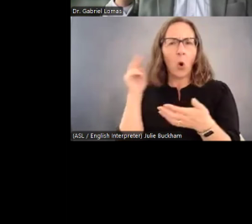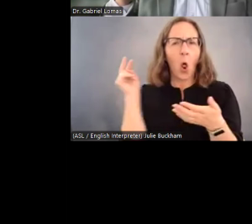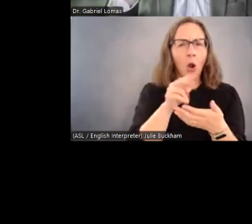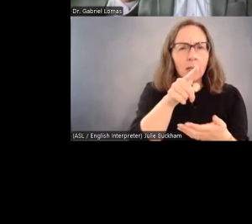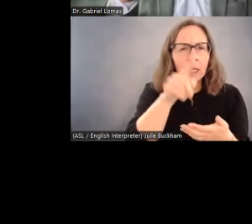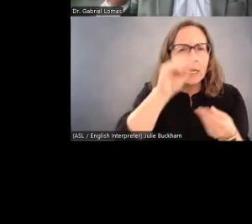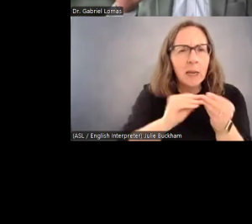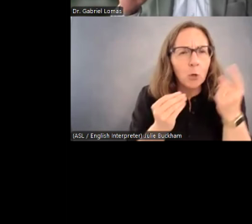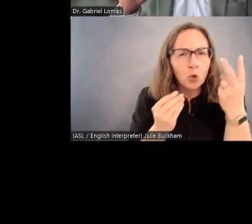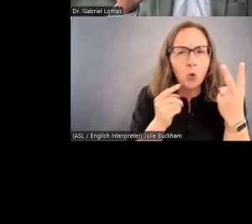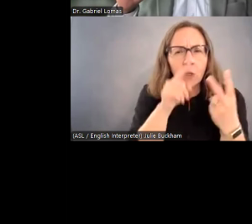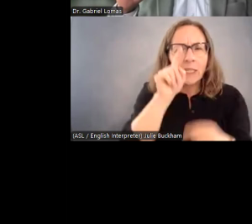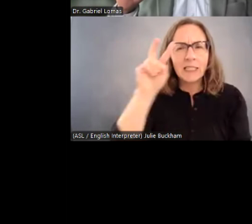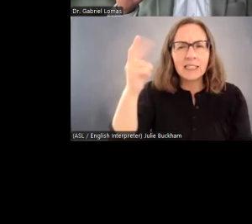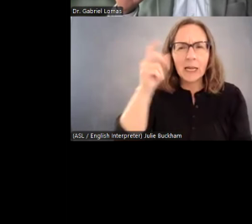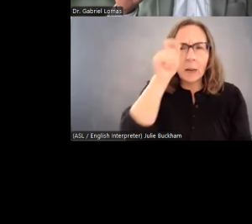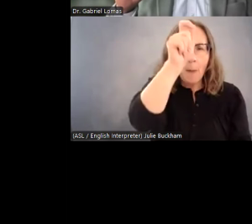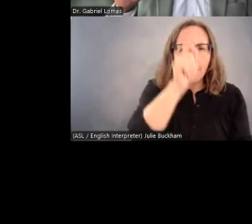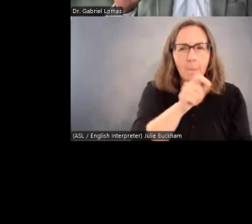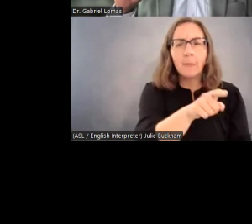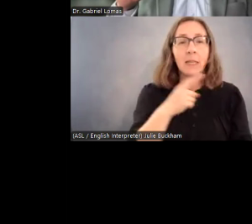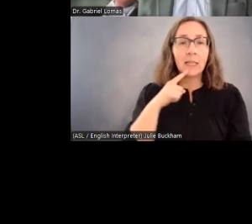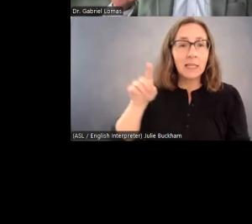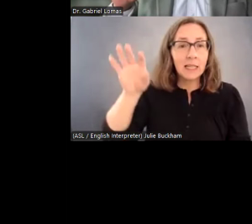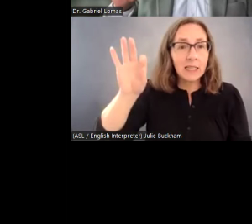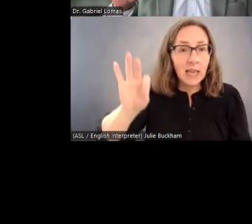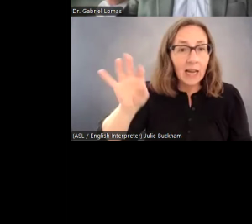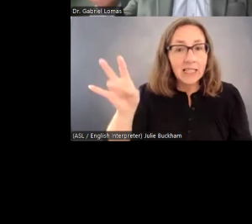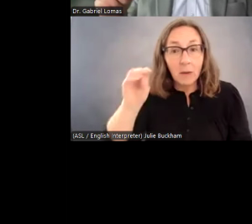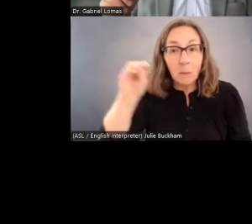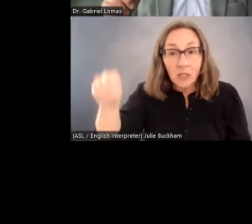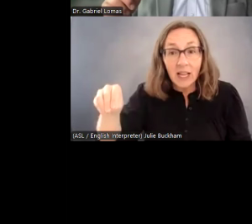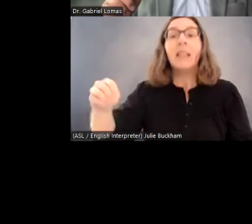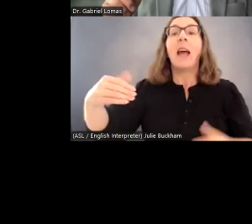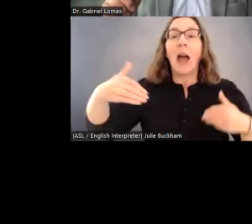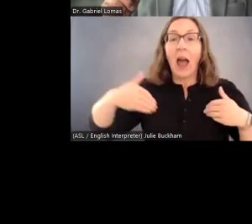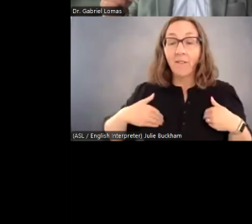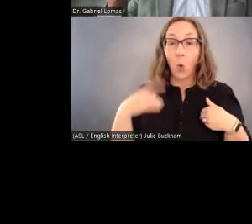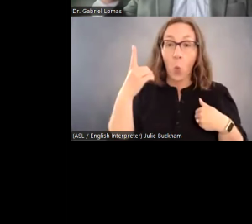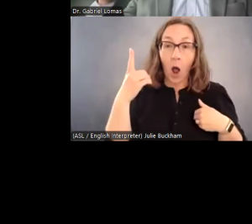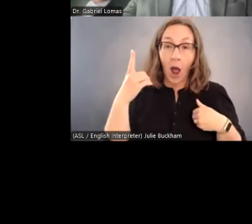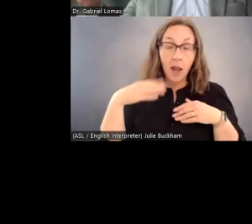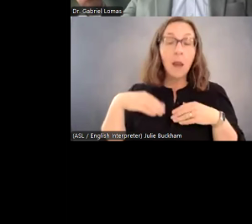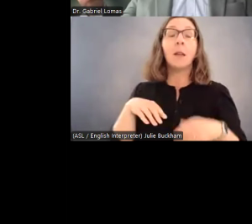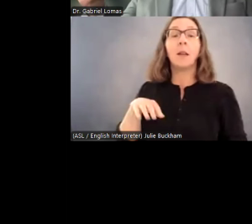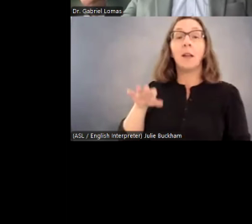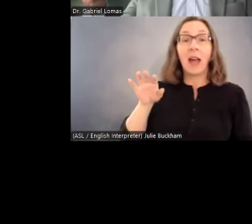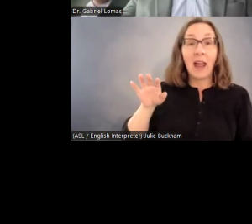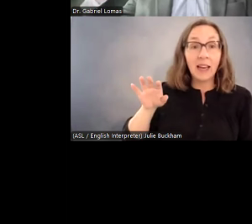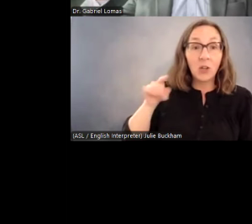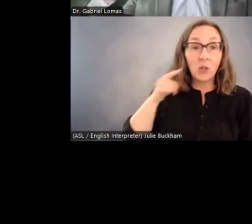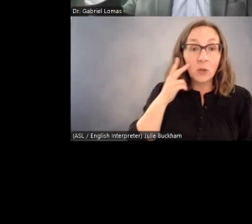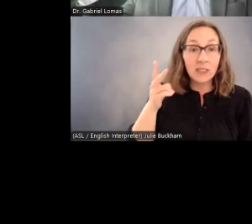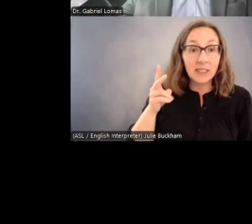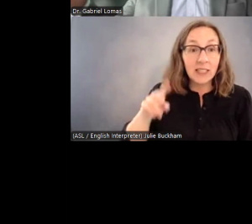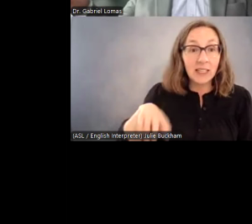two, 97% of the prison population has at least one ACE, and 78% of the prison population has four or more ACEs.